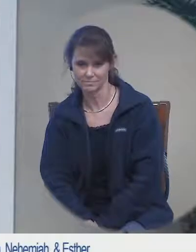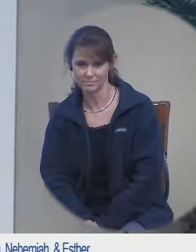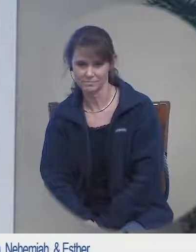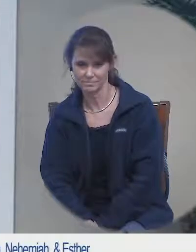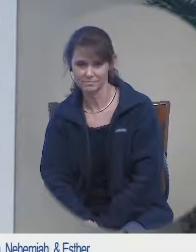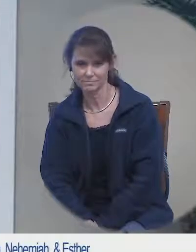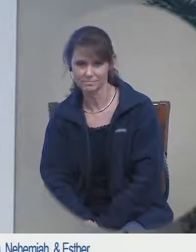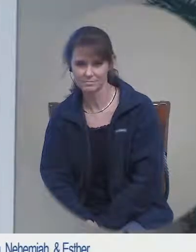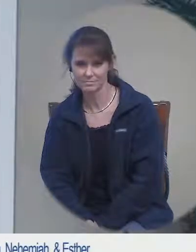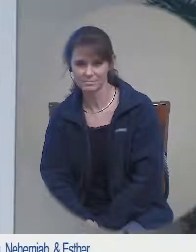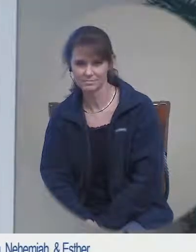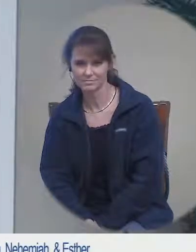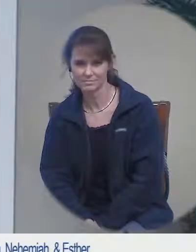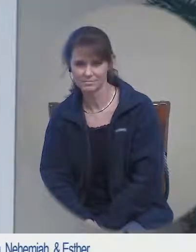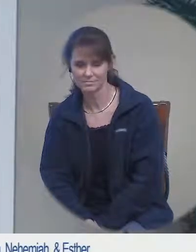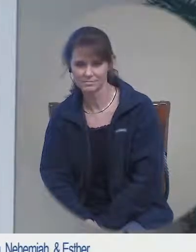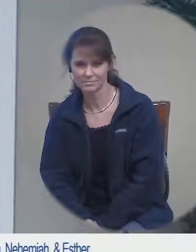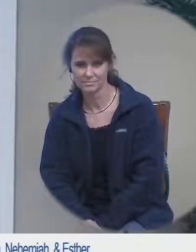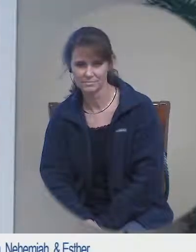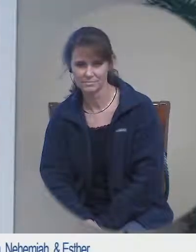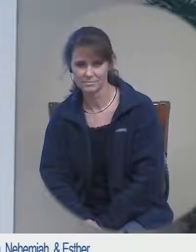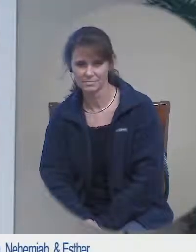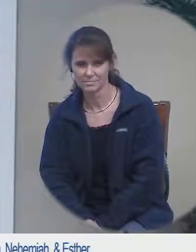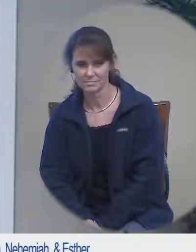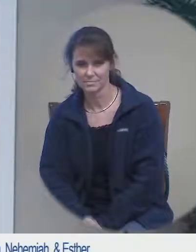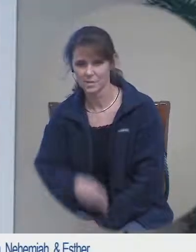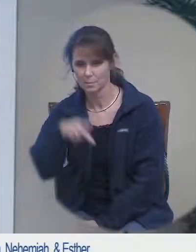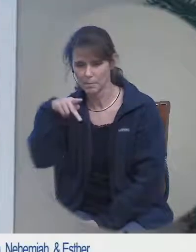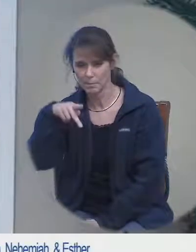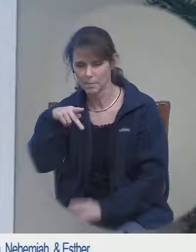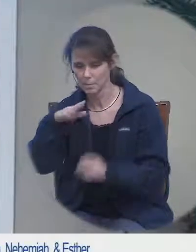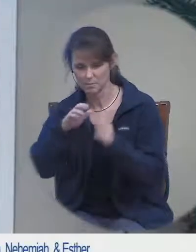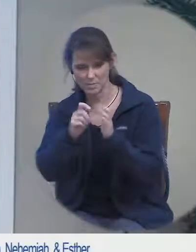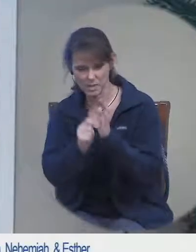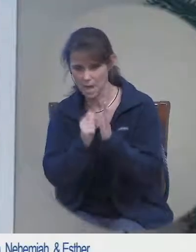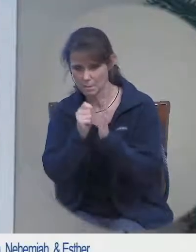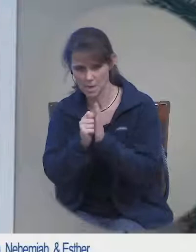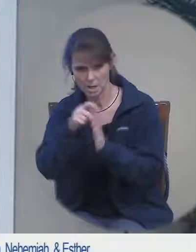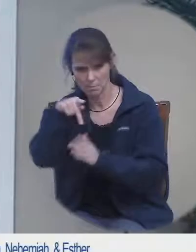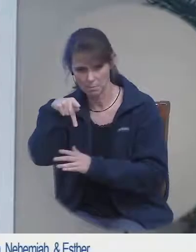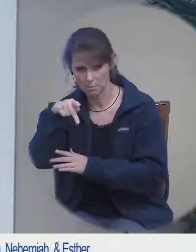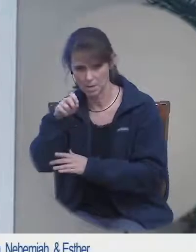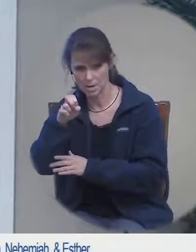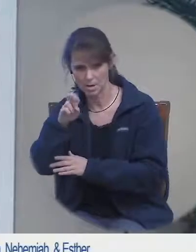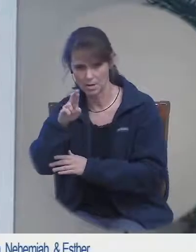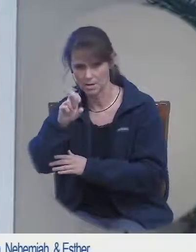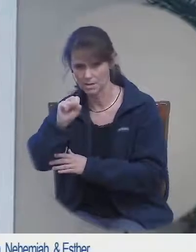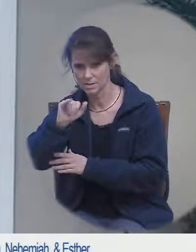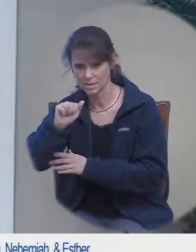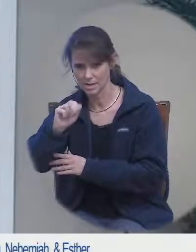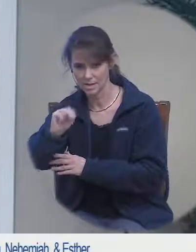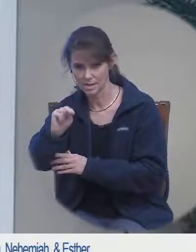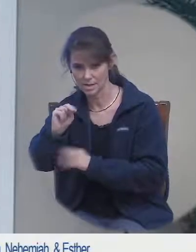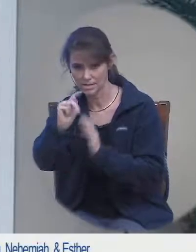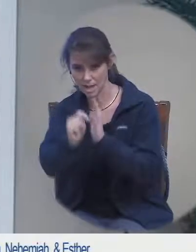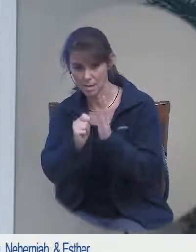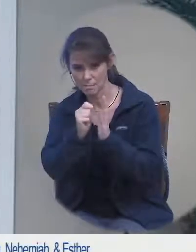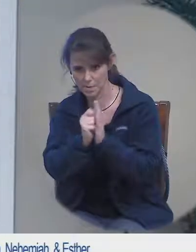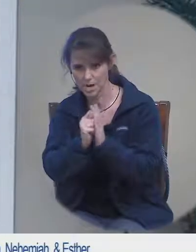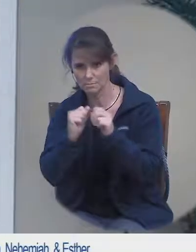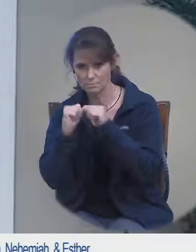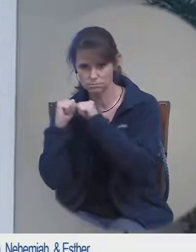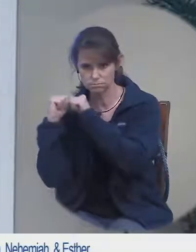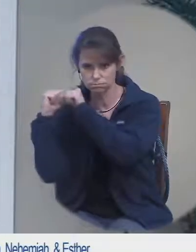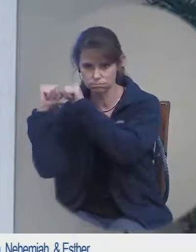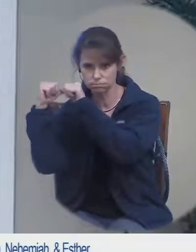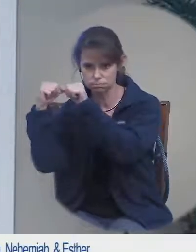it's persisted all the way through the Persian period. But you could see almost Nehemiah's exasperation, because look